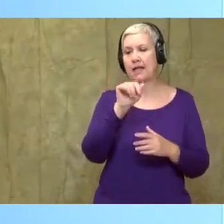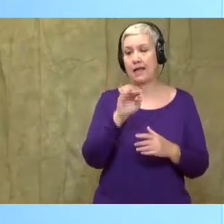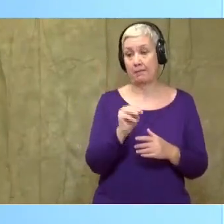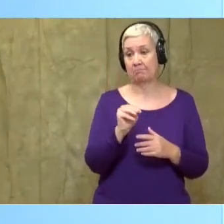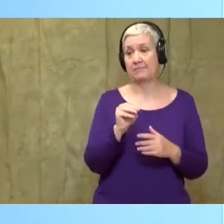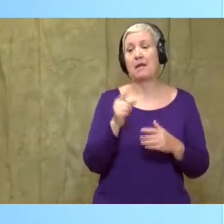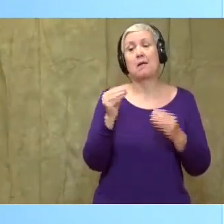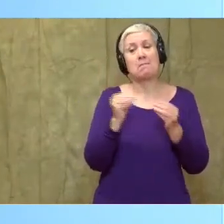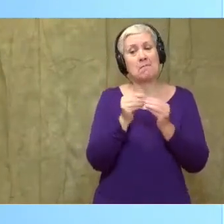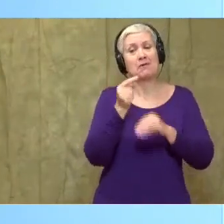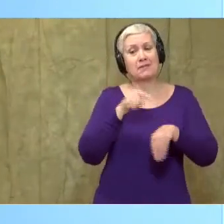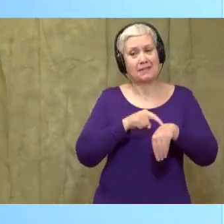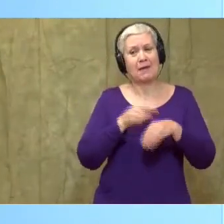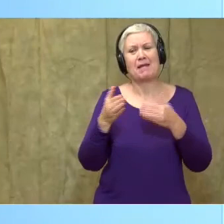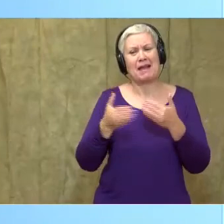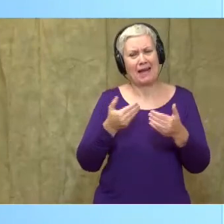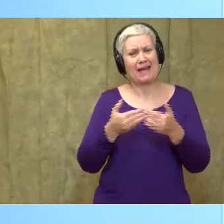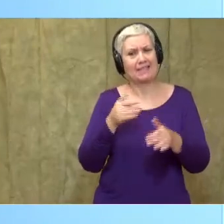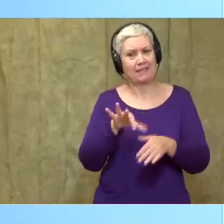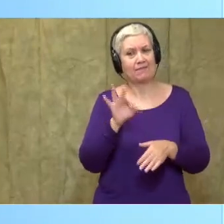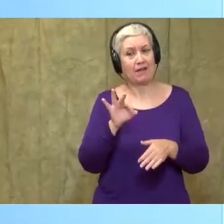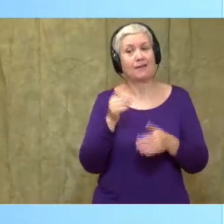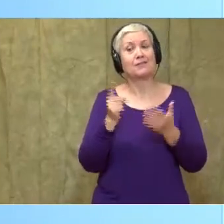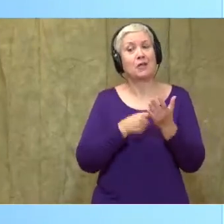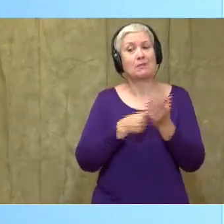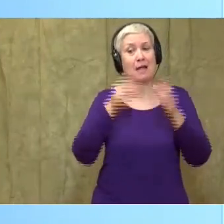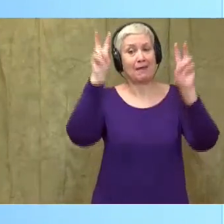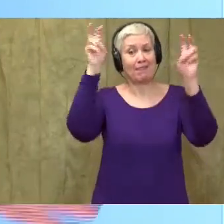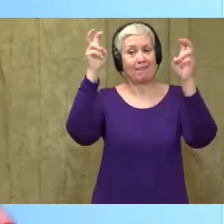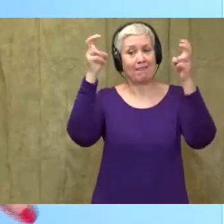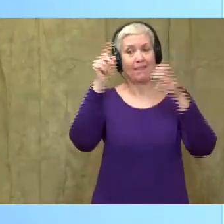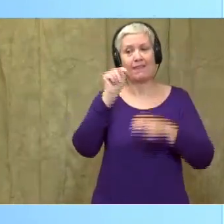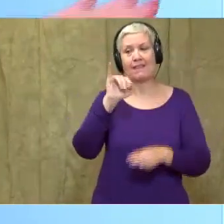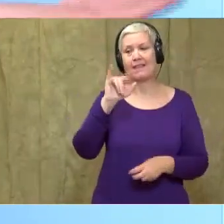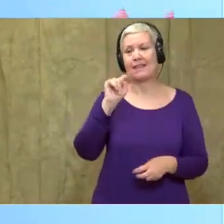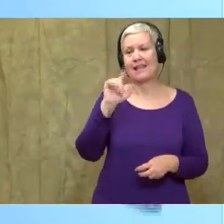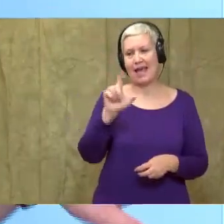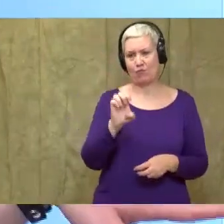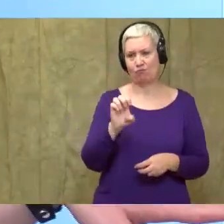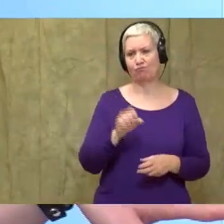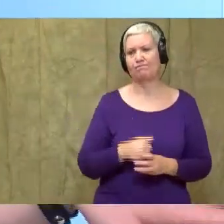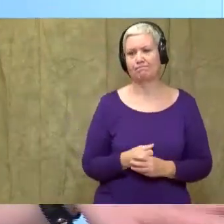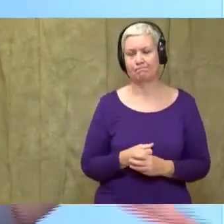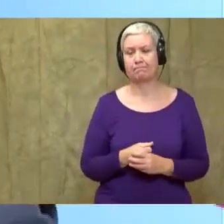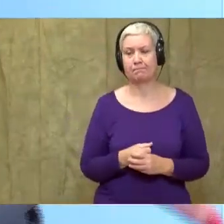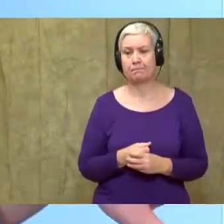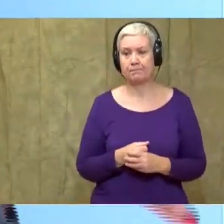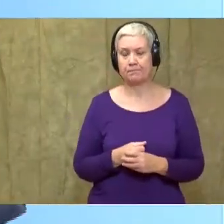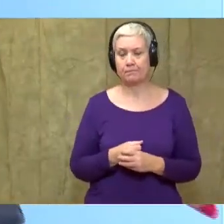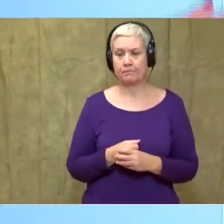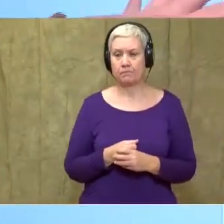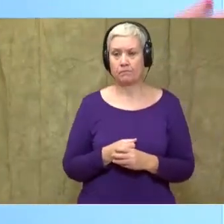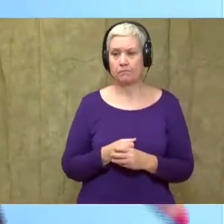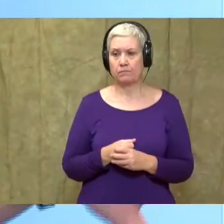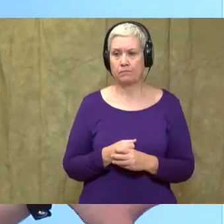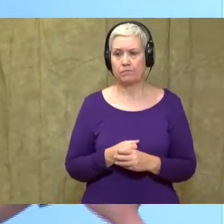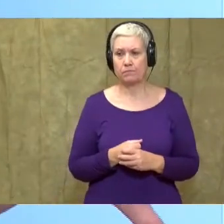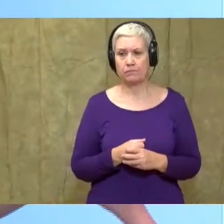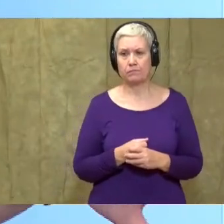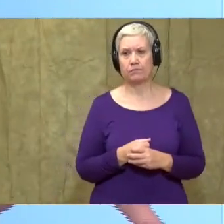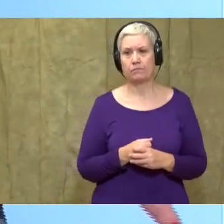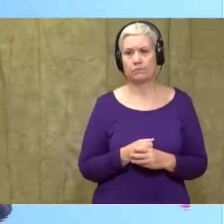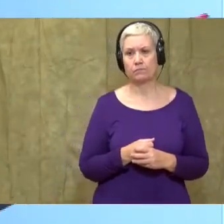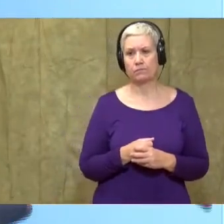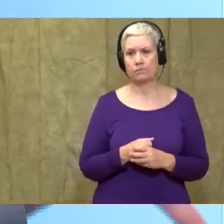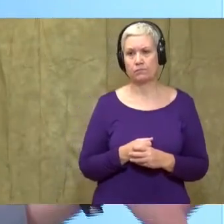even be in your title, right? Okay. Next, what we will be looking at, break it down